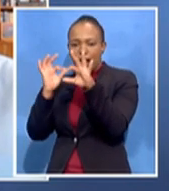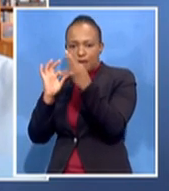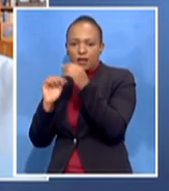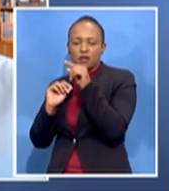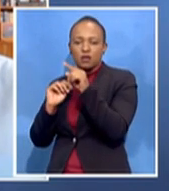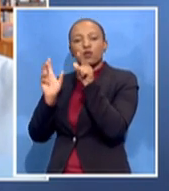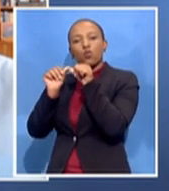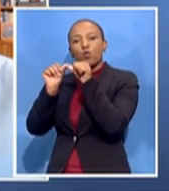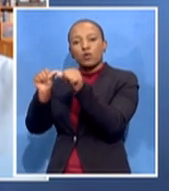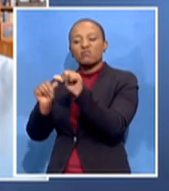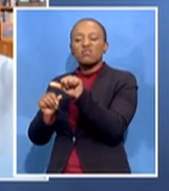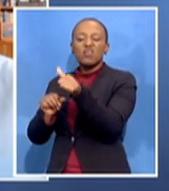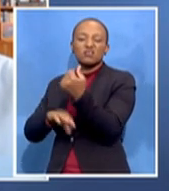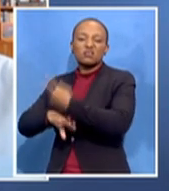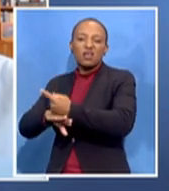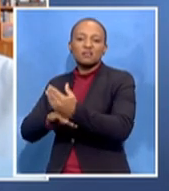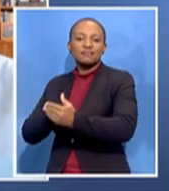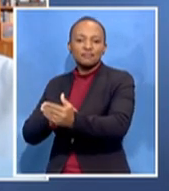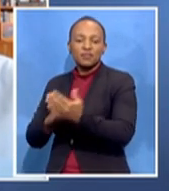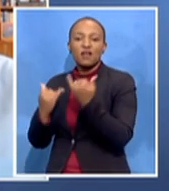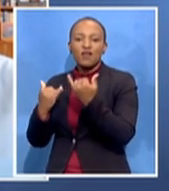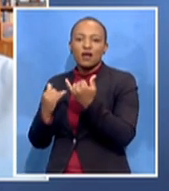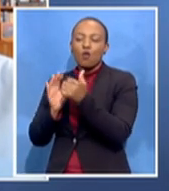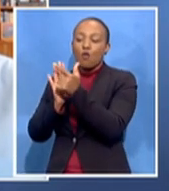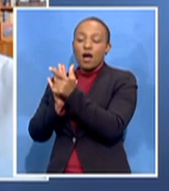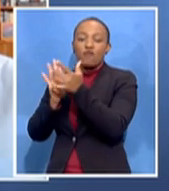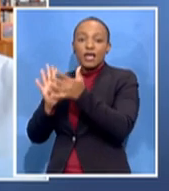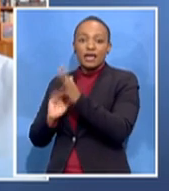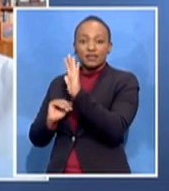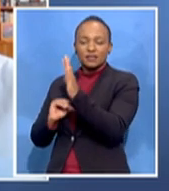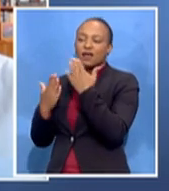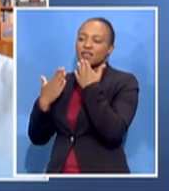now, Advocate Paul Hoffman, thank you so much for talking to us. Thank you for the opportunity.